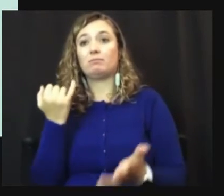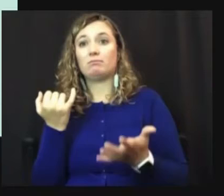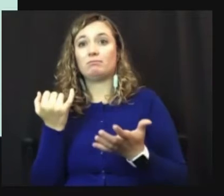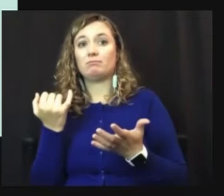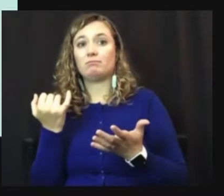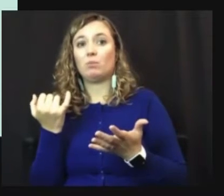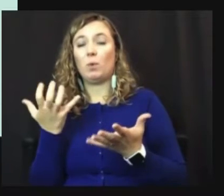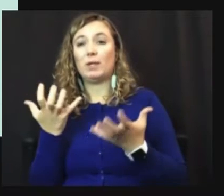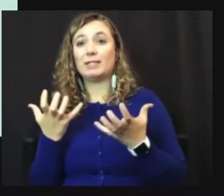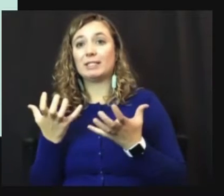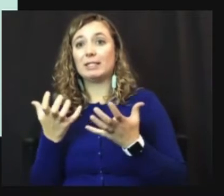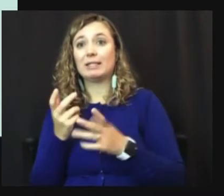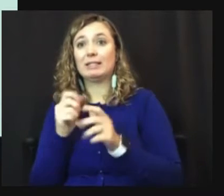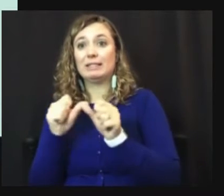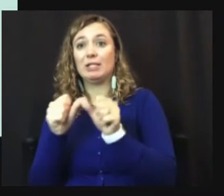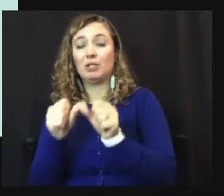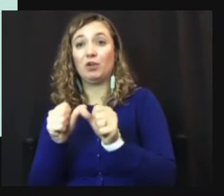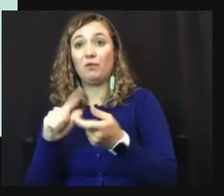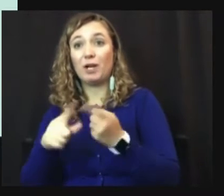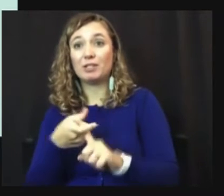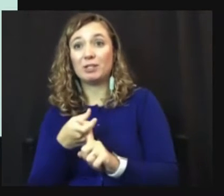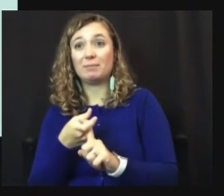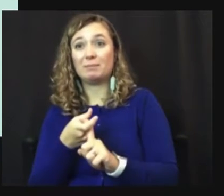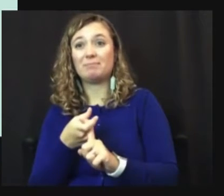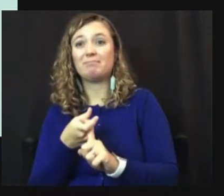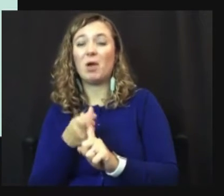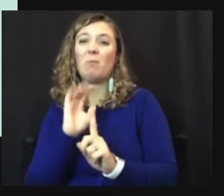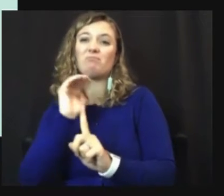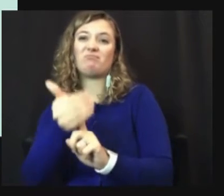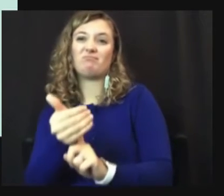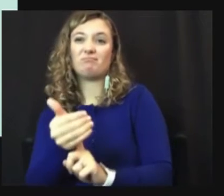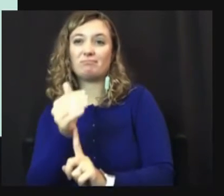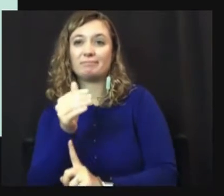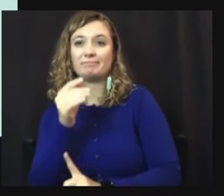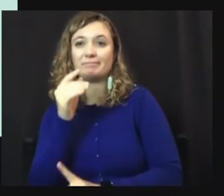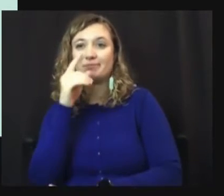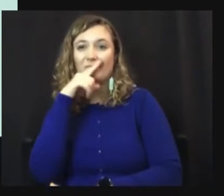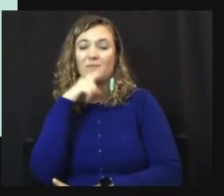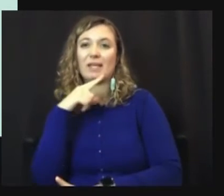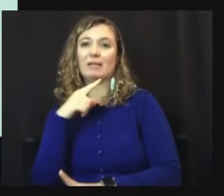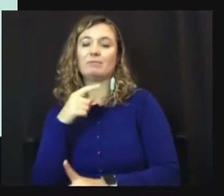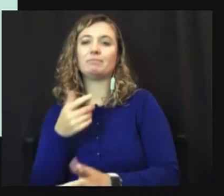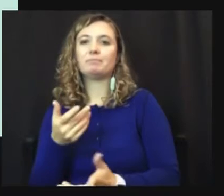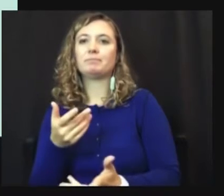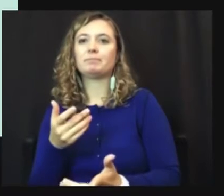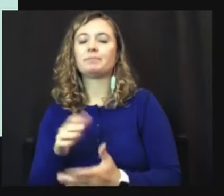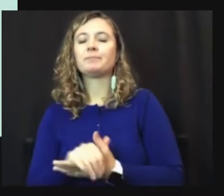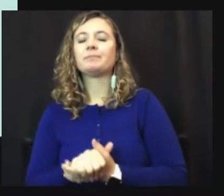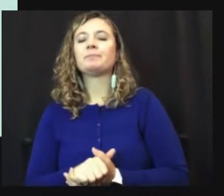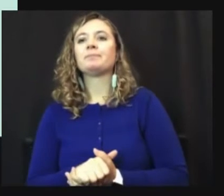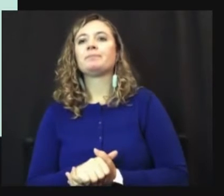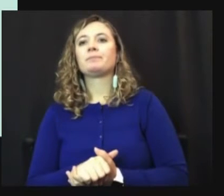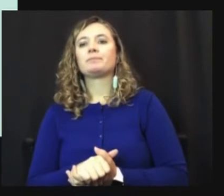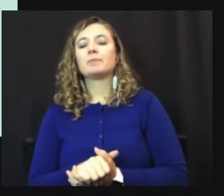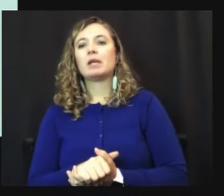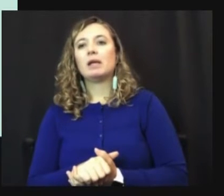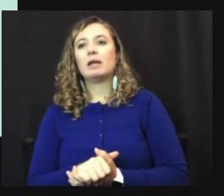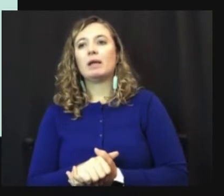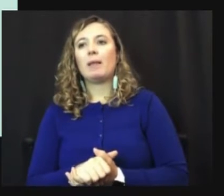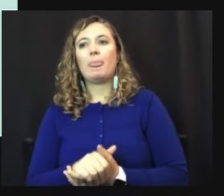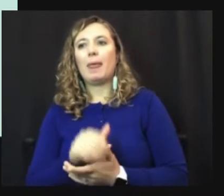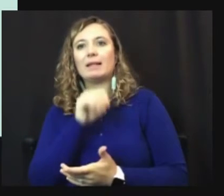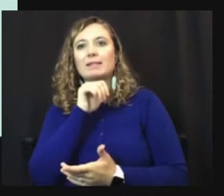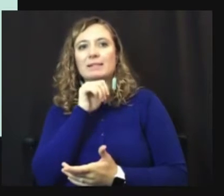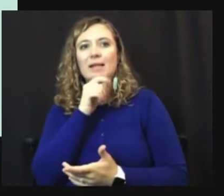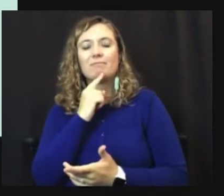I'm not. And that I'm only valuable as a friend if I'm not who I am. And that messaging is